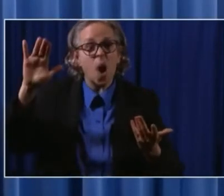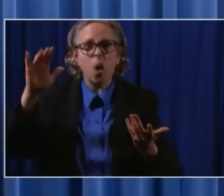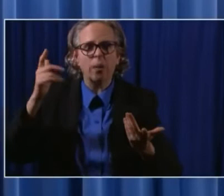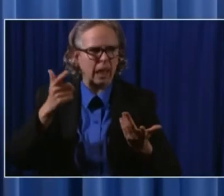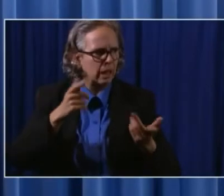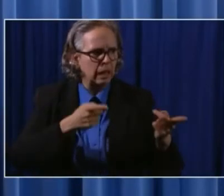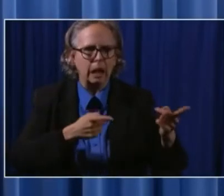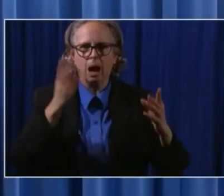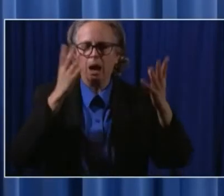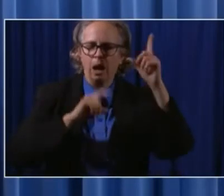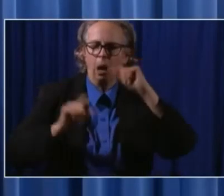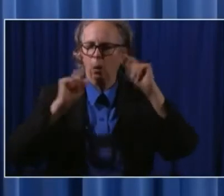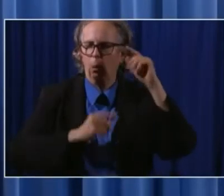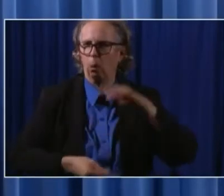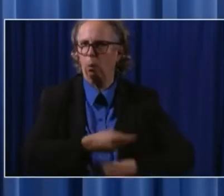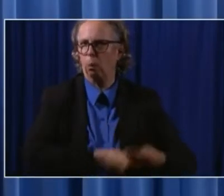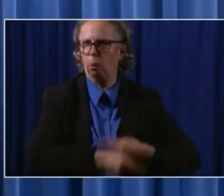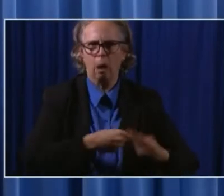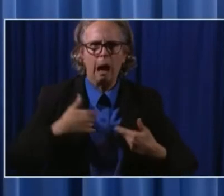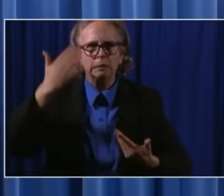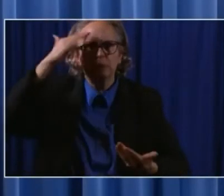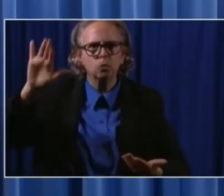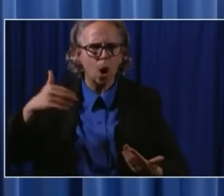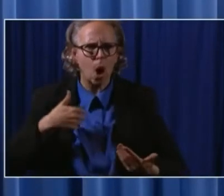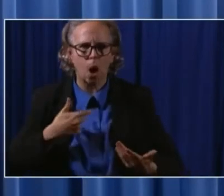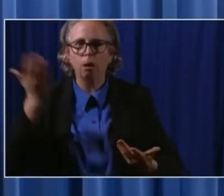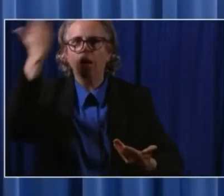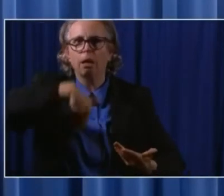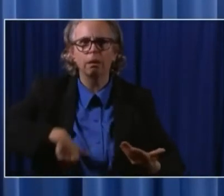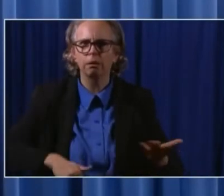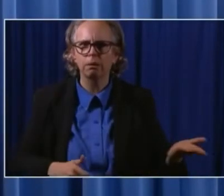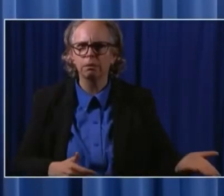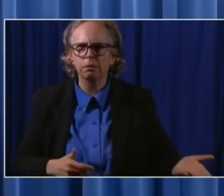on. This is a practice that is